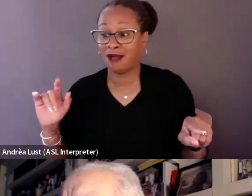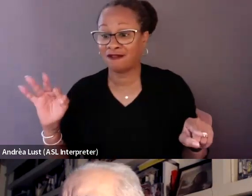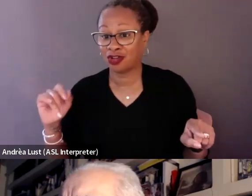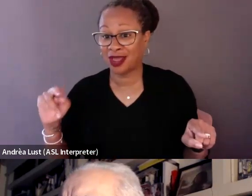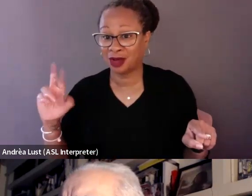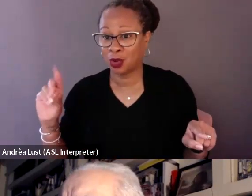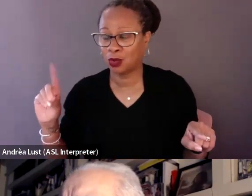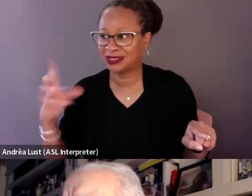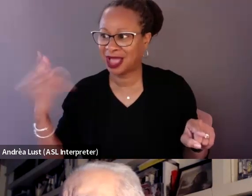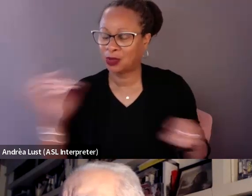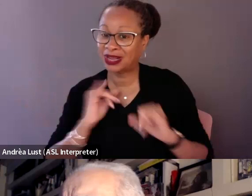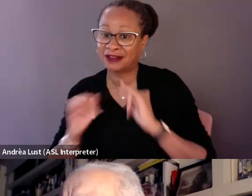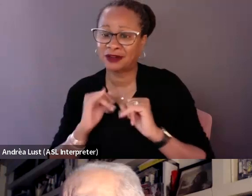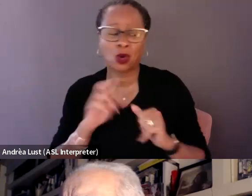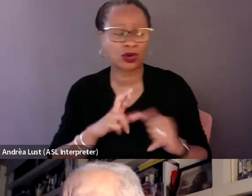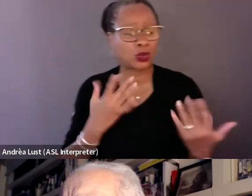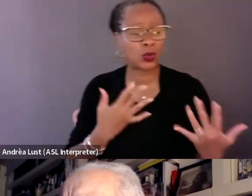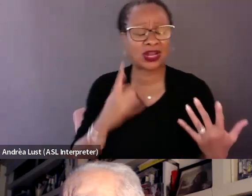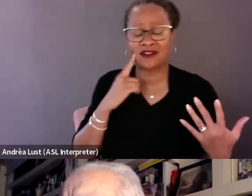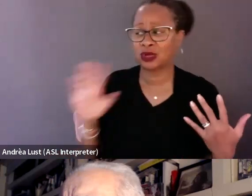certain point to start working on your part?